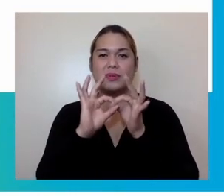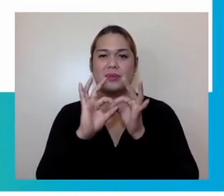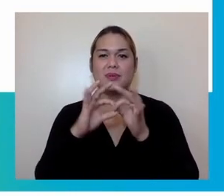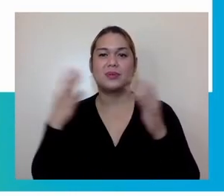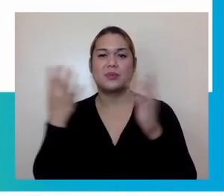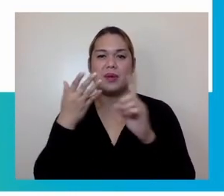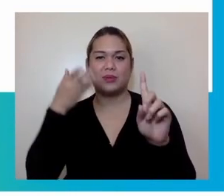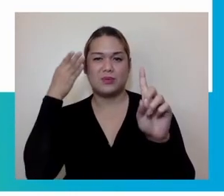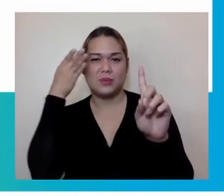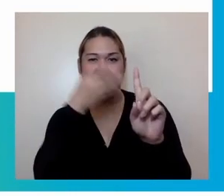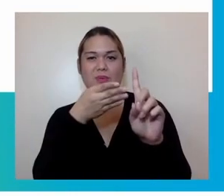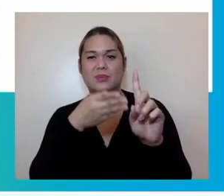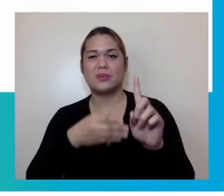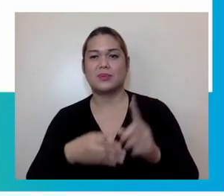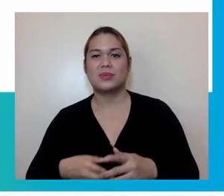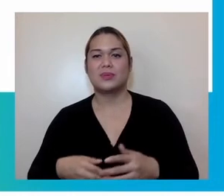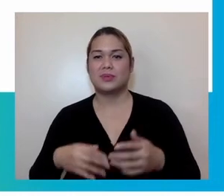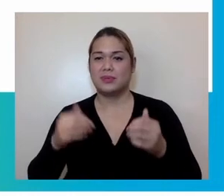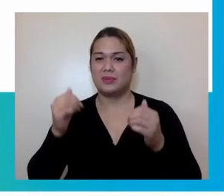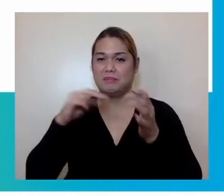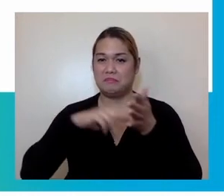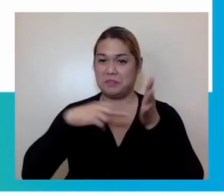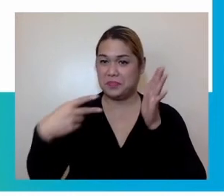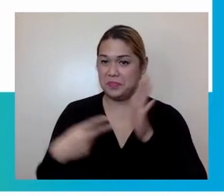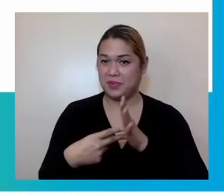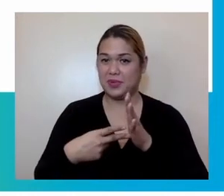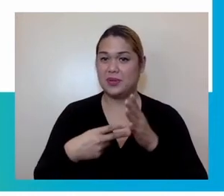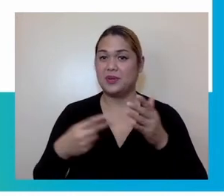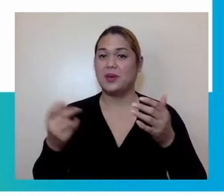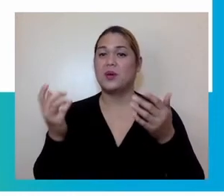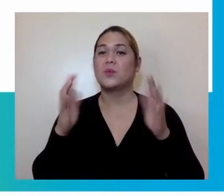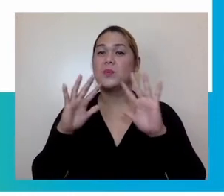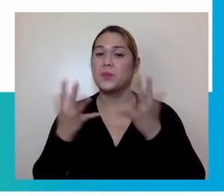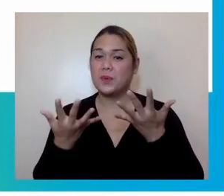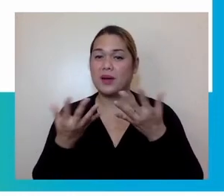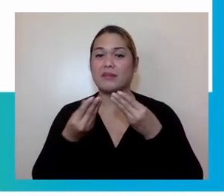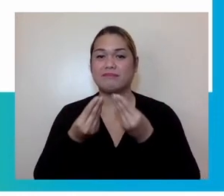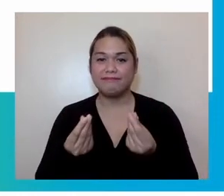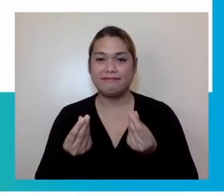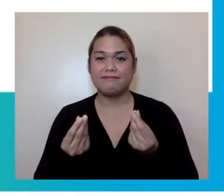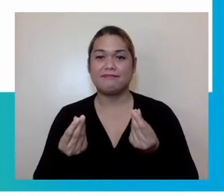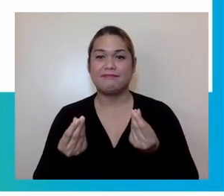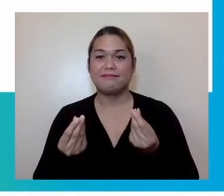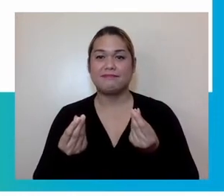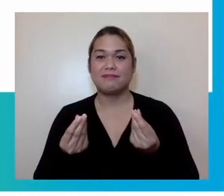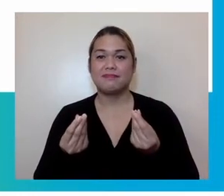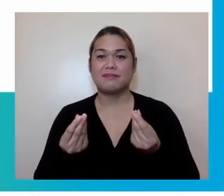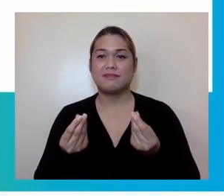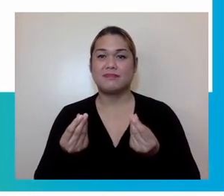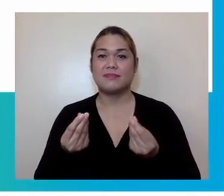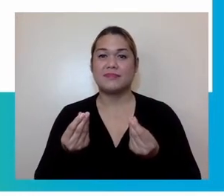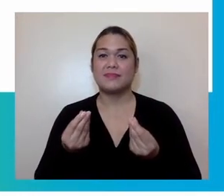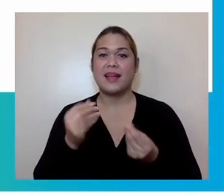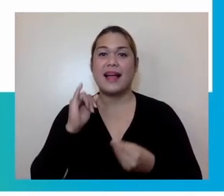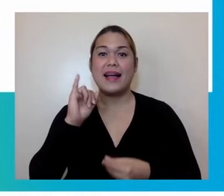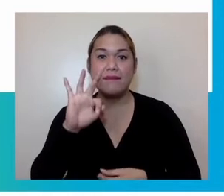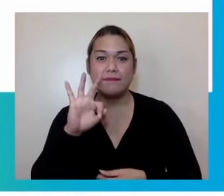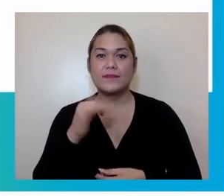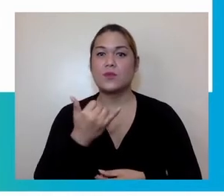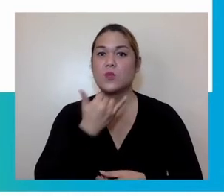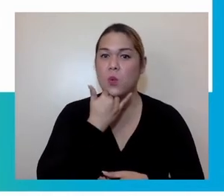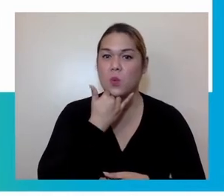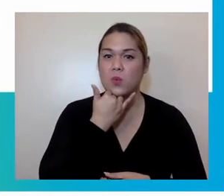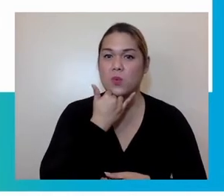and energy sector, such as energy from waste or modern thermal technologies or thermal waste to energy, not